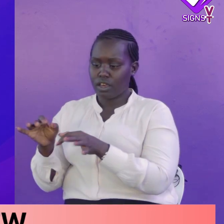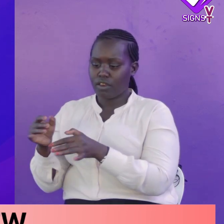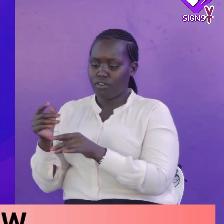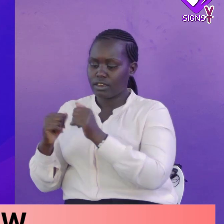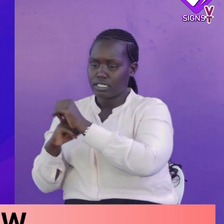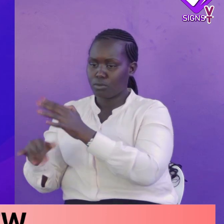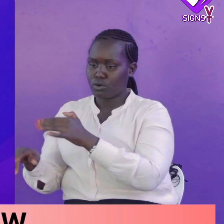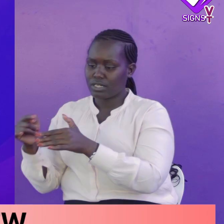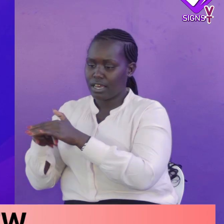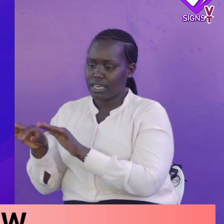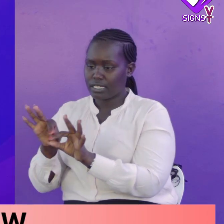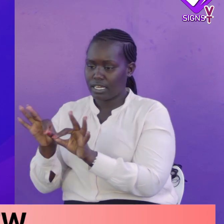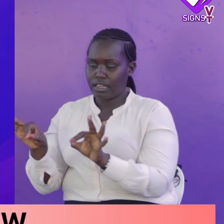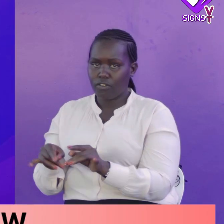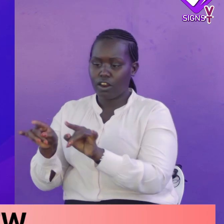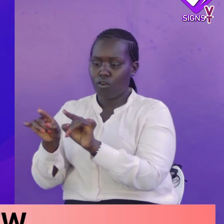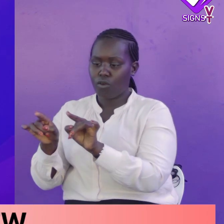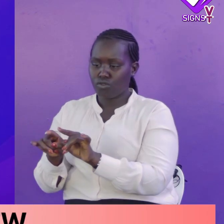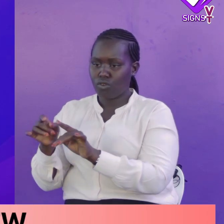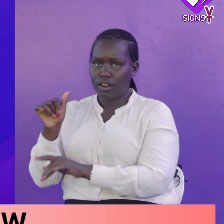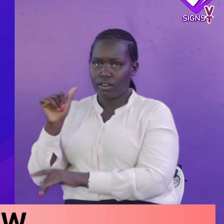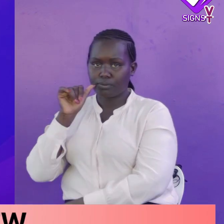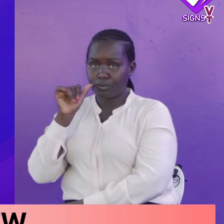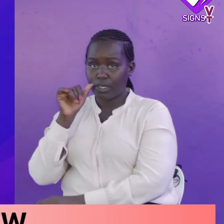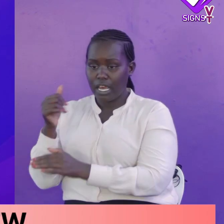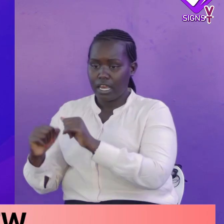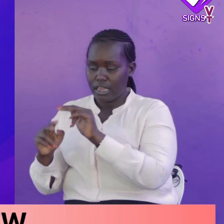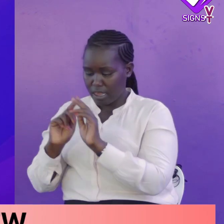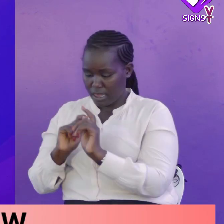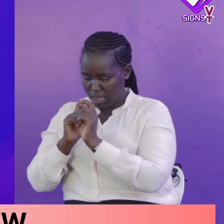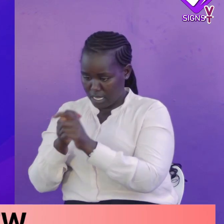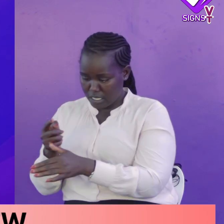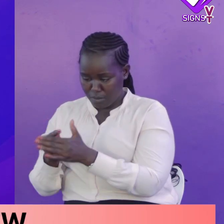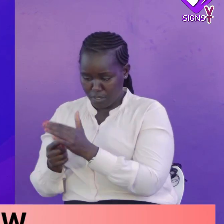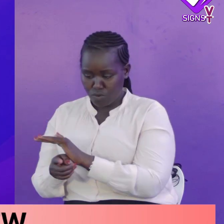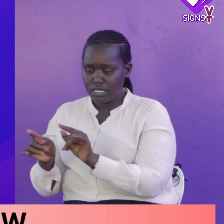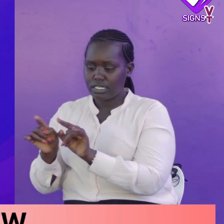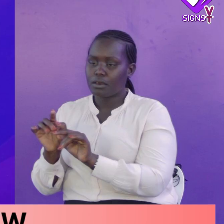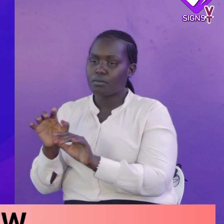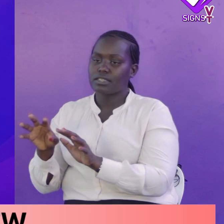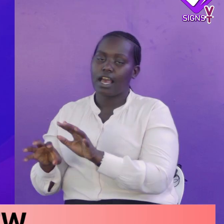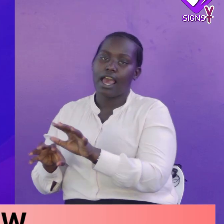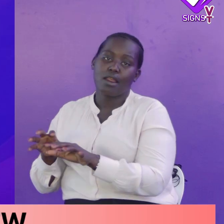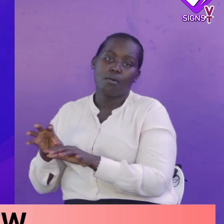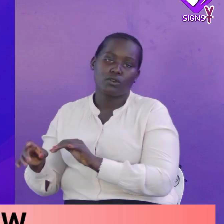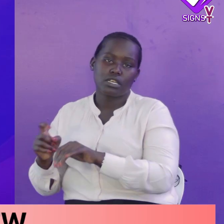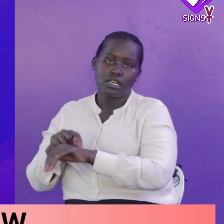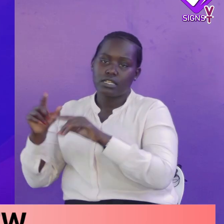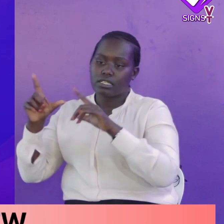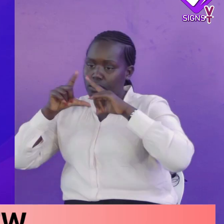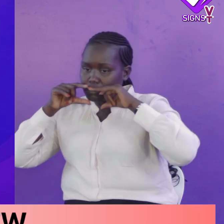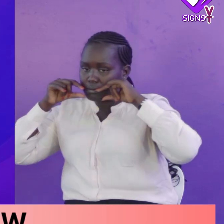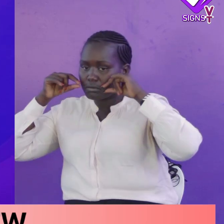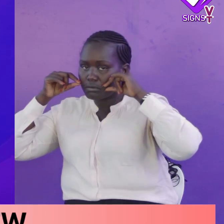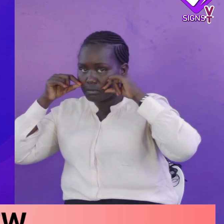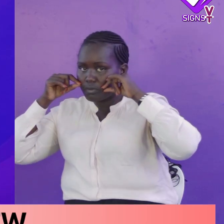field, or even in England, they respect even animals. Let's say when a cat enters the field, the ball